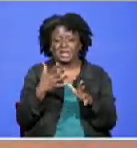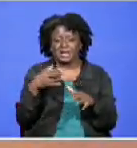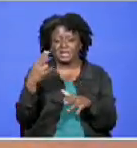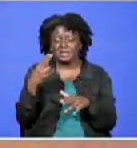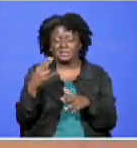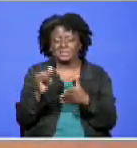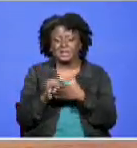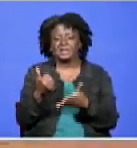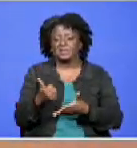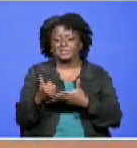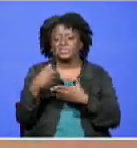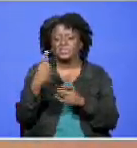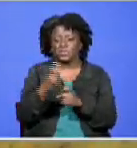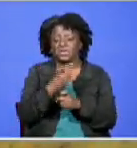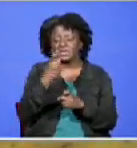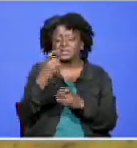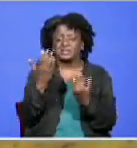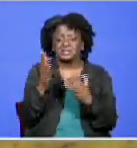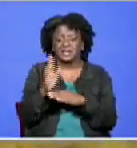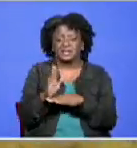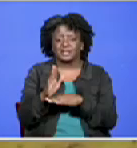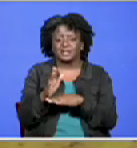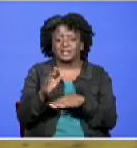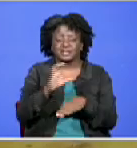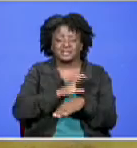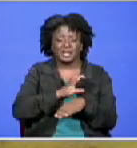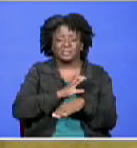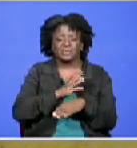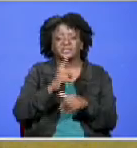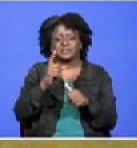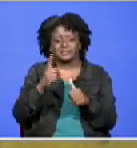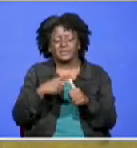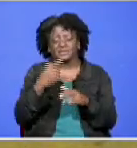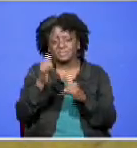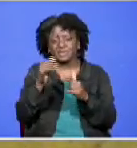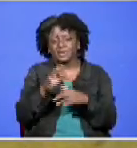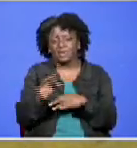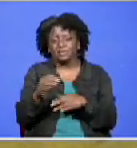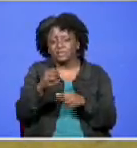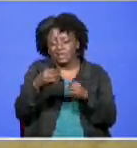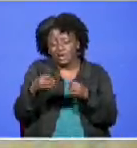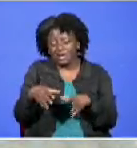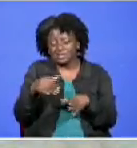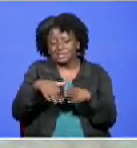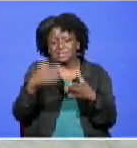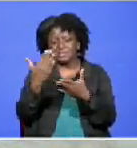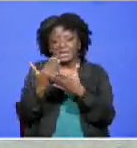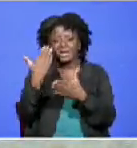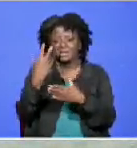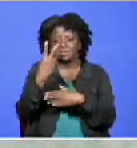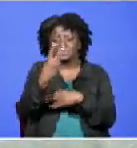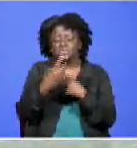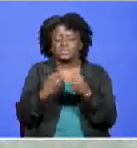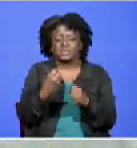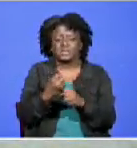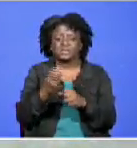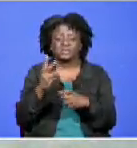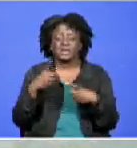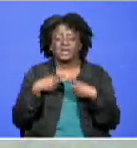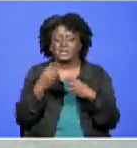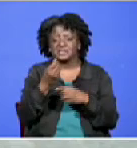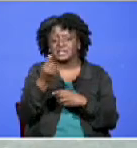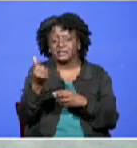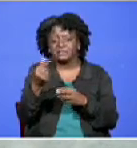Now for the Cybots, this was their first playoff loss in the last 2 years. We had several opportunities to win the